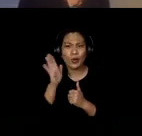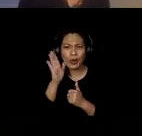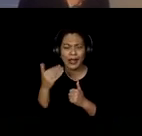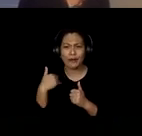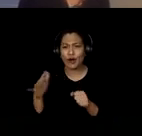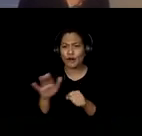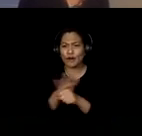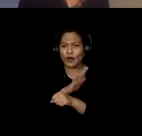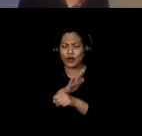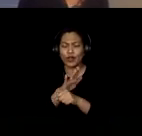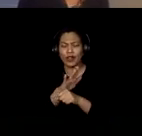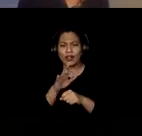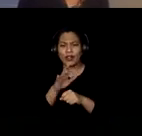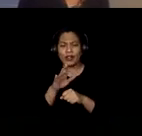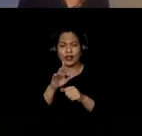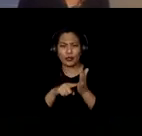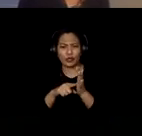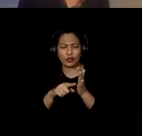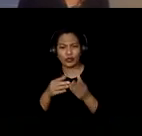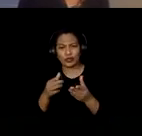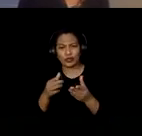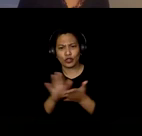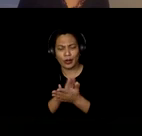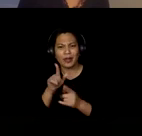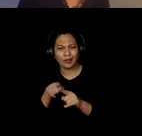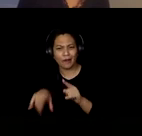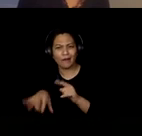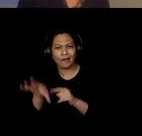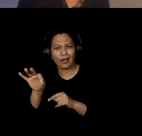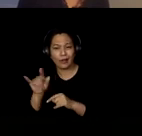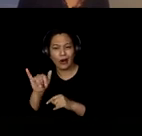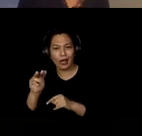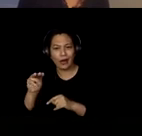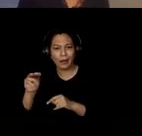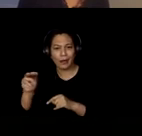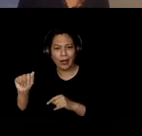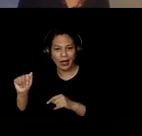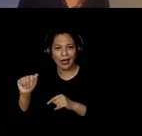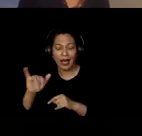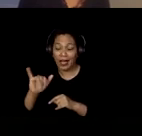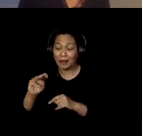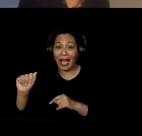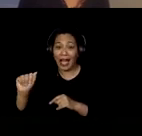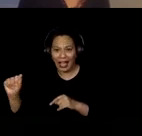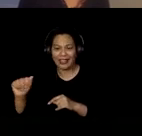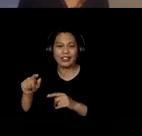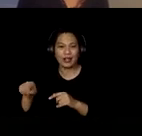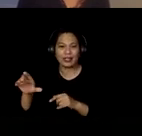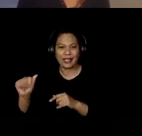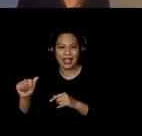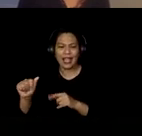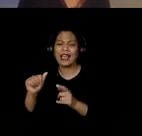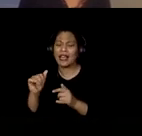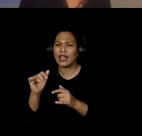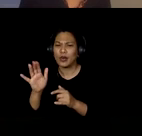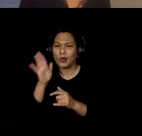of the research that can be found soon at ima.ca in their source library. It's not live now, but it will be